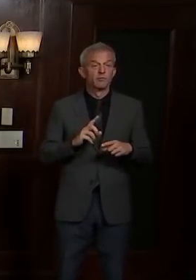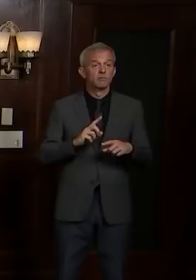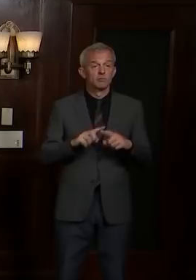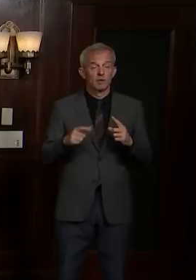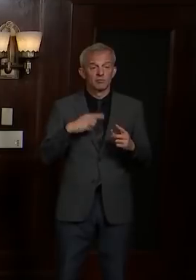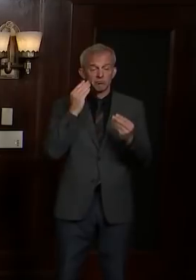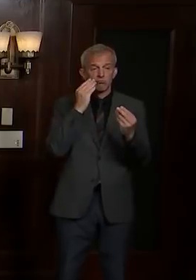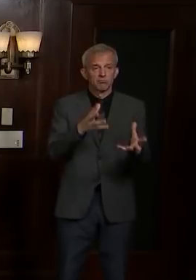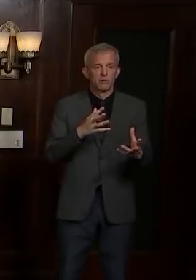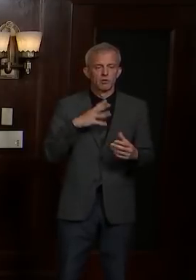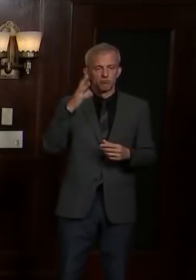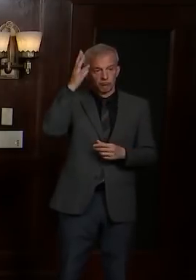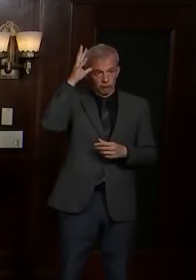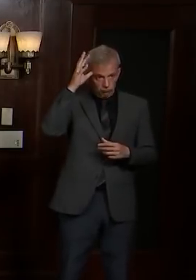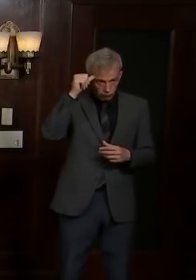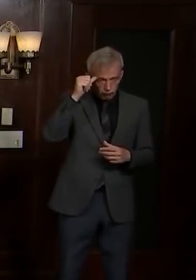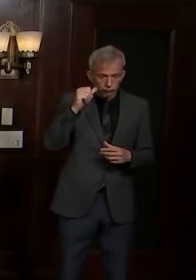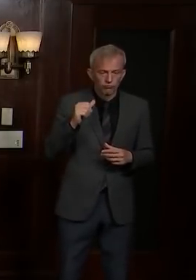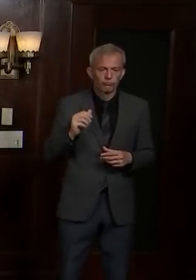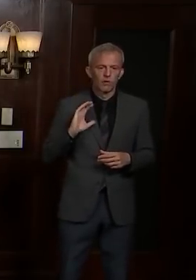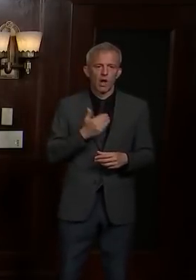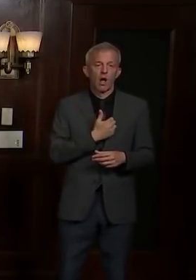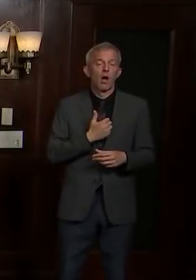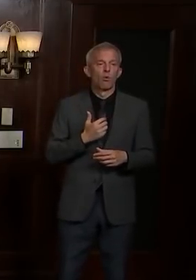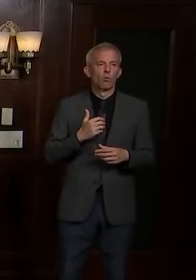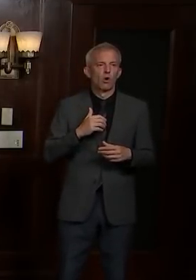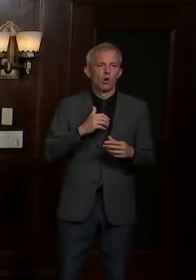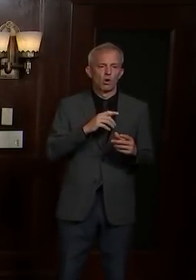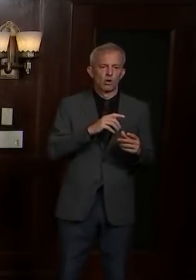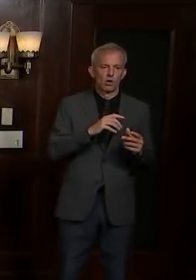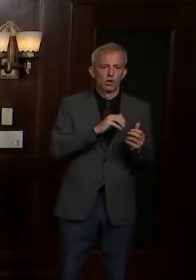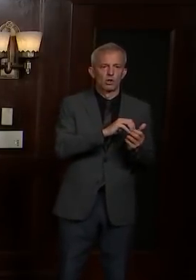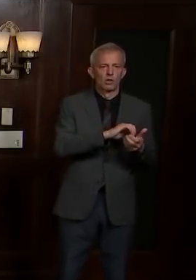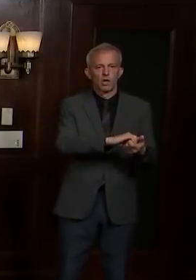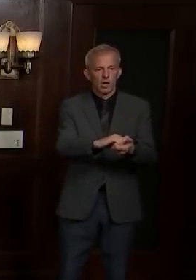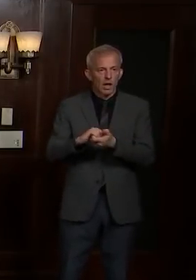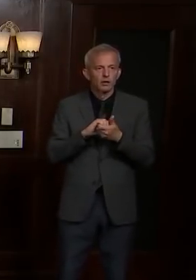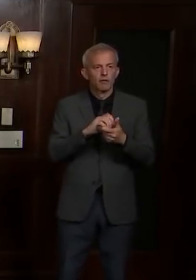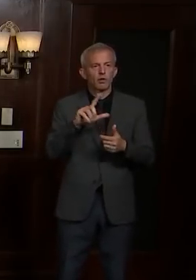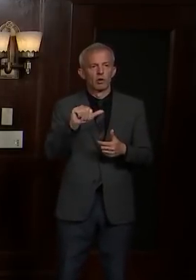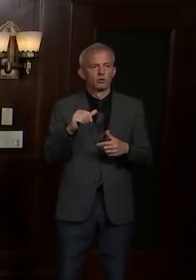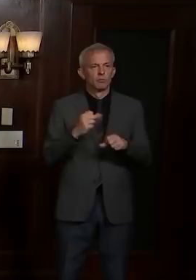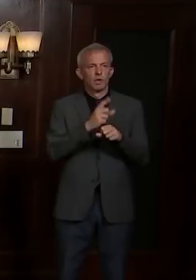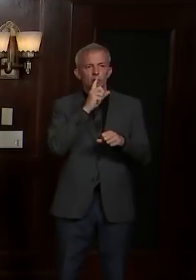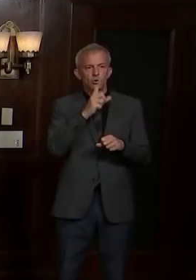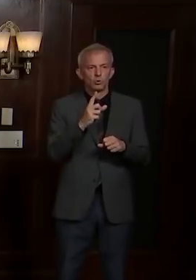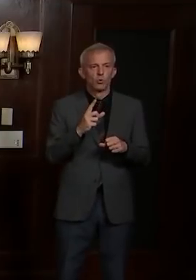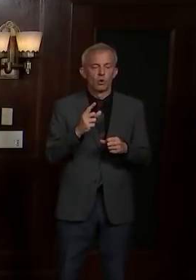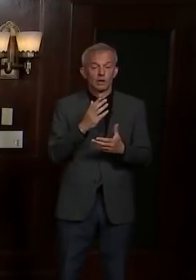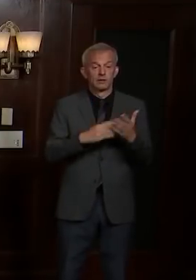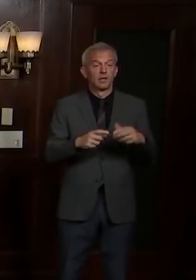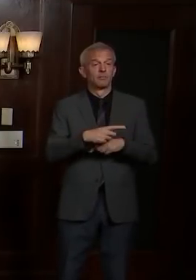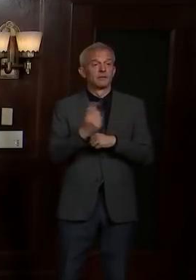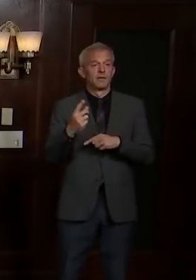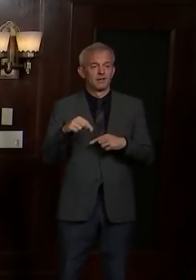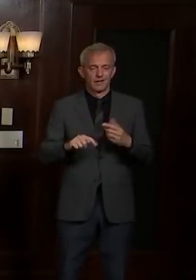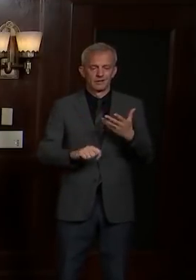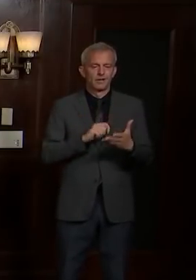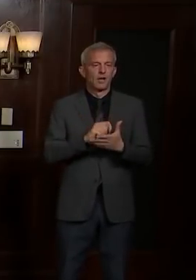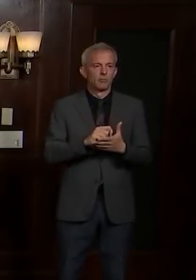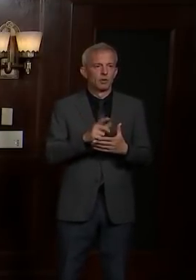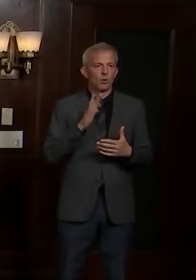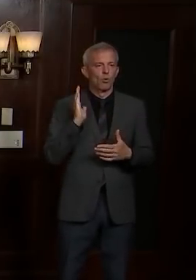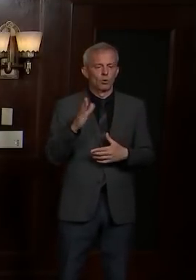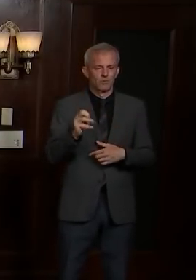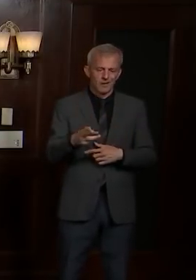our collective Los Angeles will make sure that these days will one day be behind us. It starts with